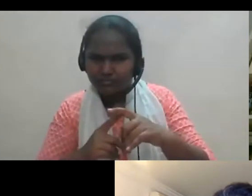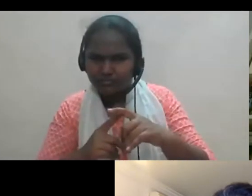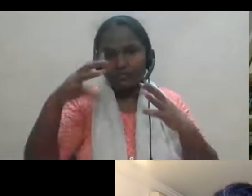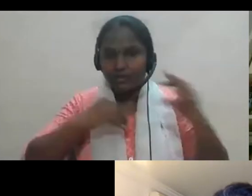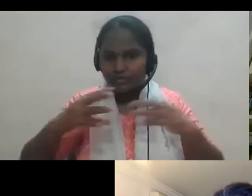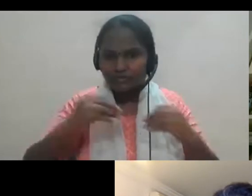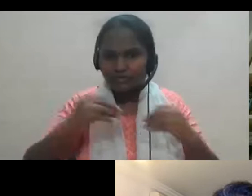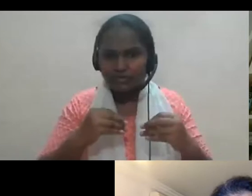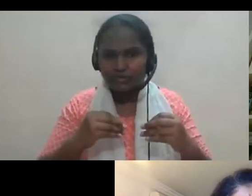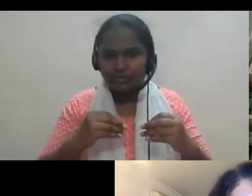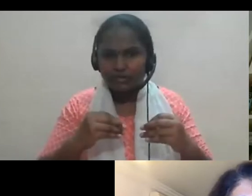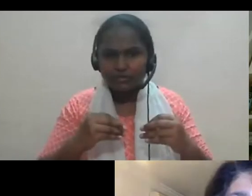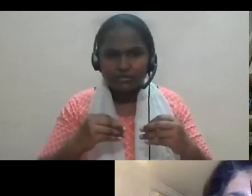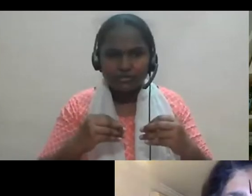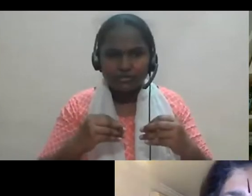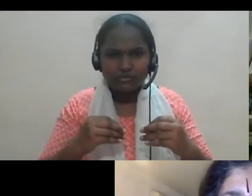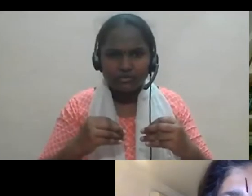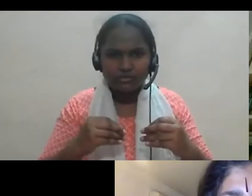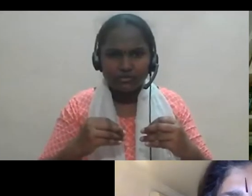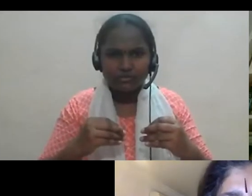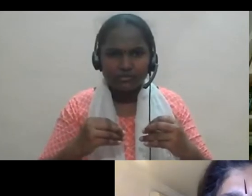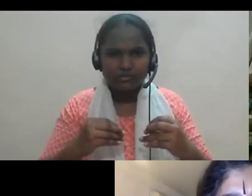accepting. Cannot hear you, Victoria.